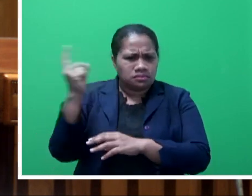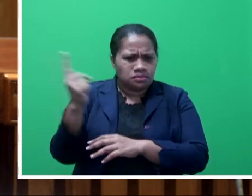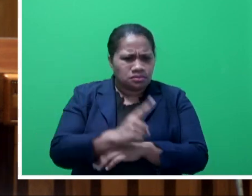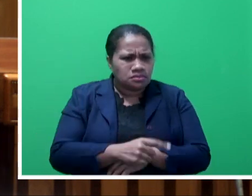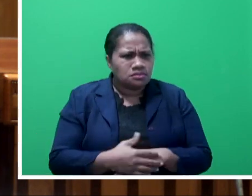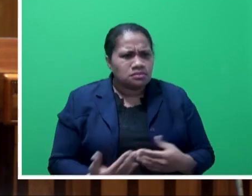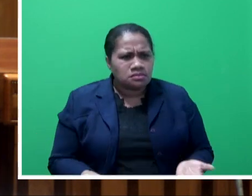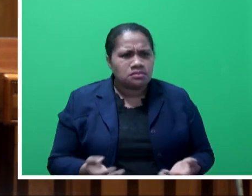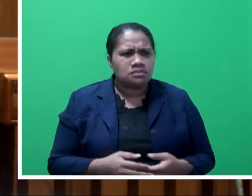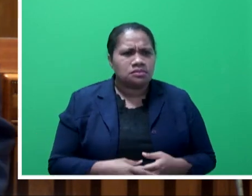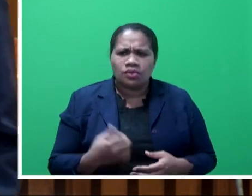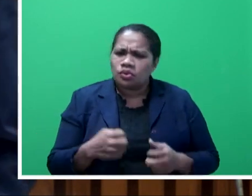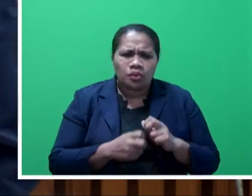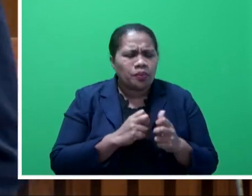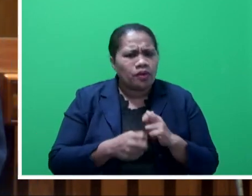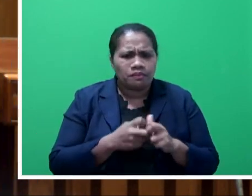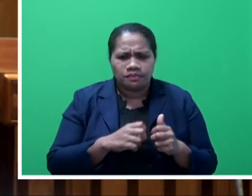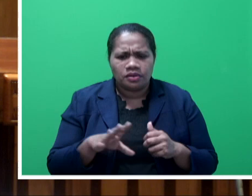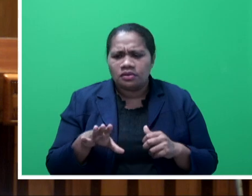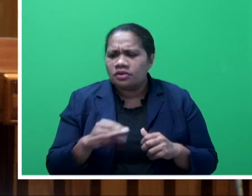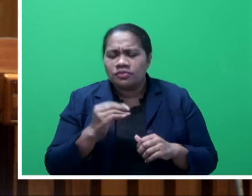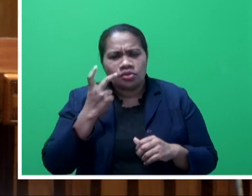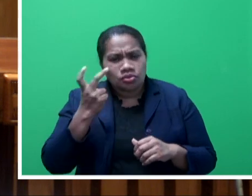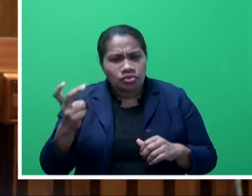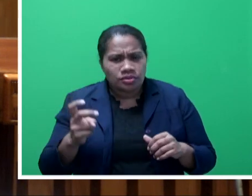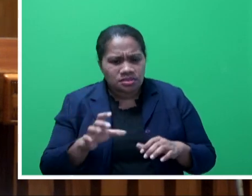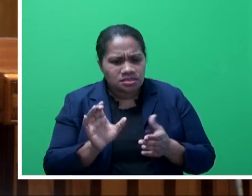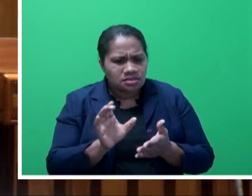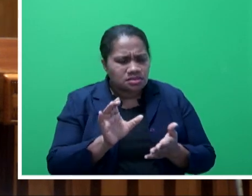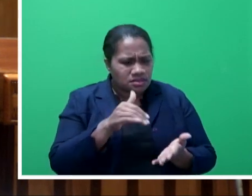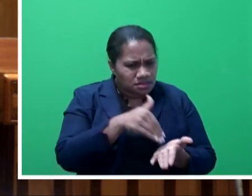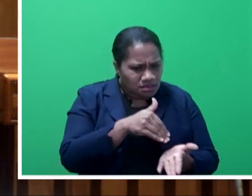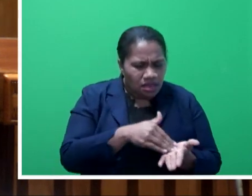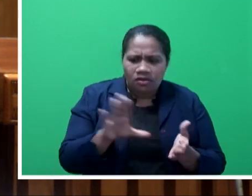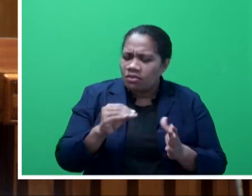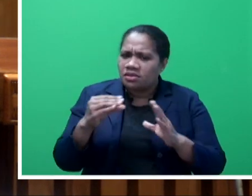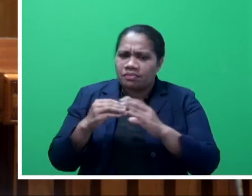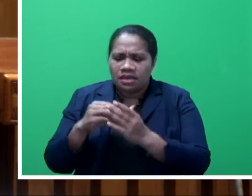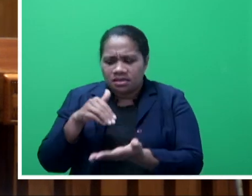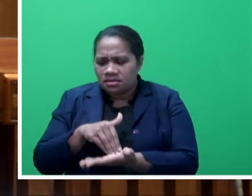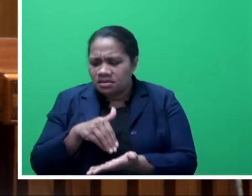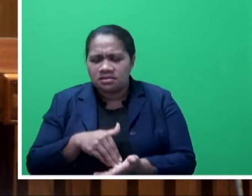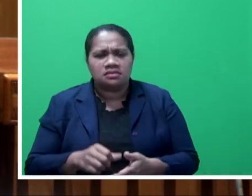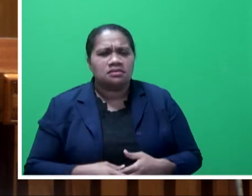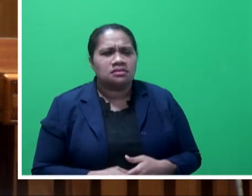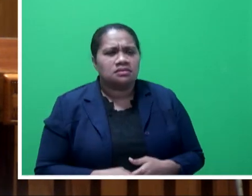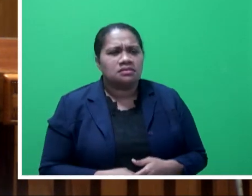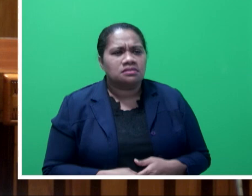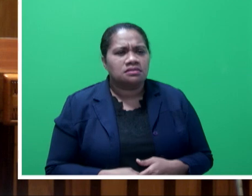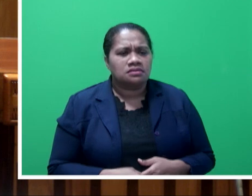with expatriates in the tourism sector, no problem with expatriates in the banking sector, but suddenly when anything to do with government, it's a